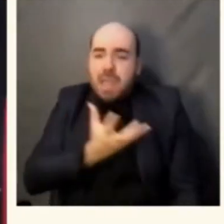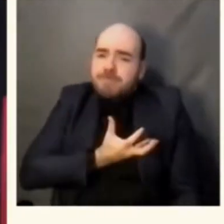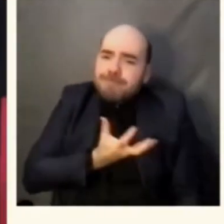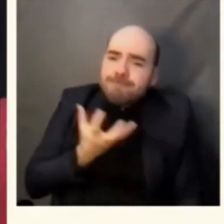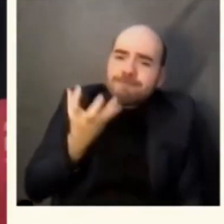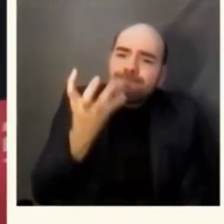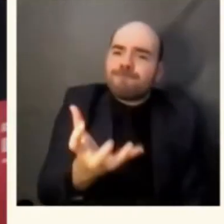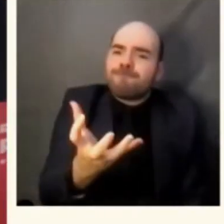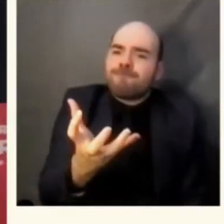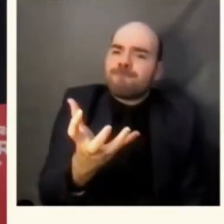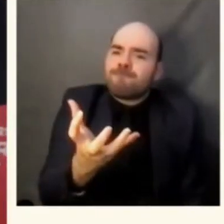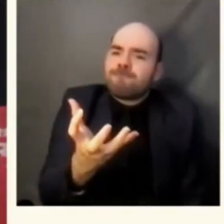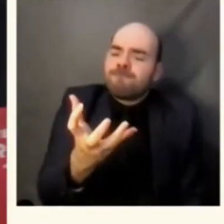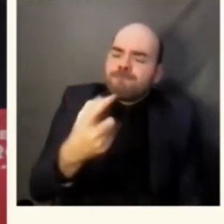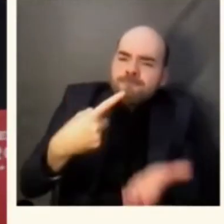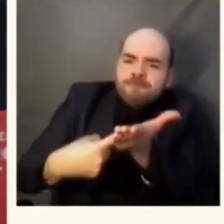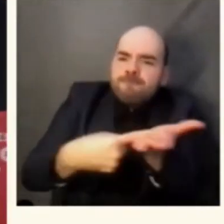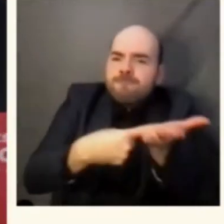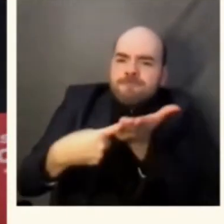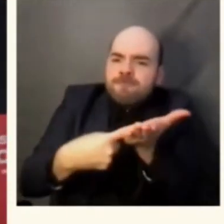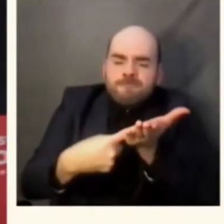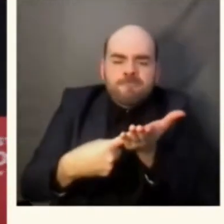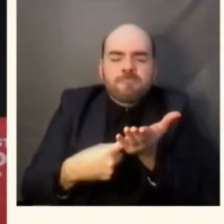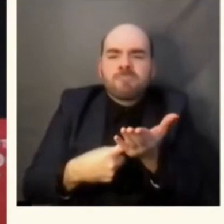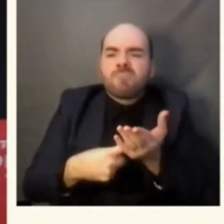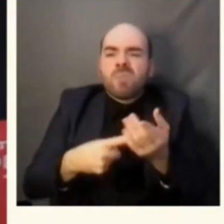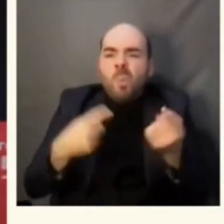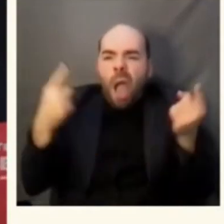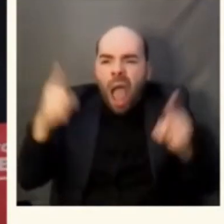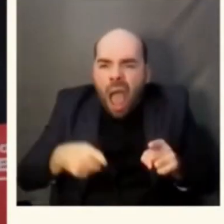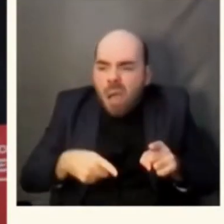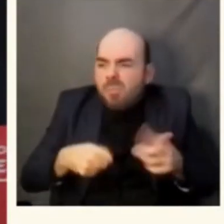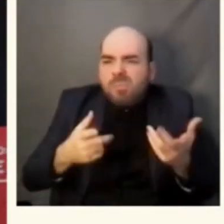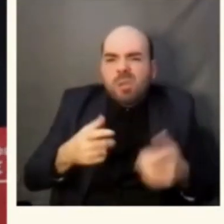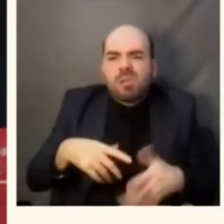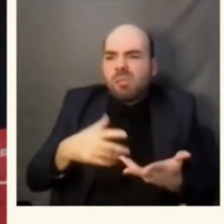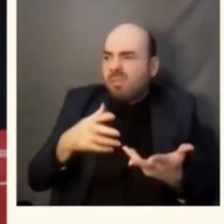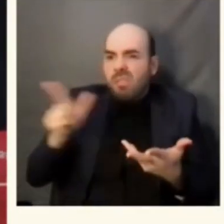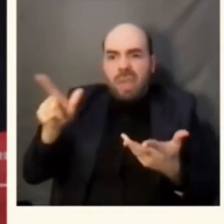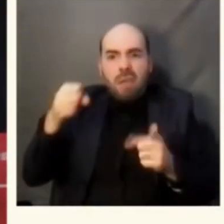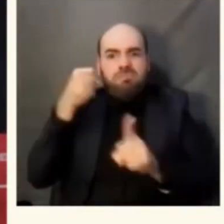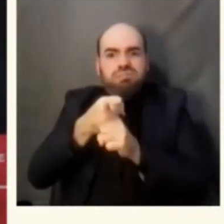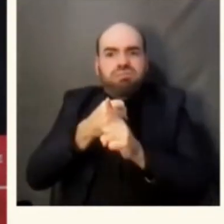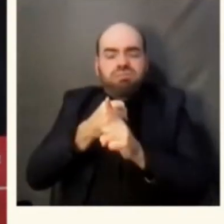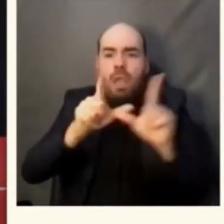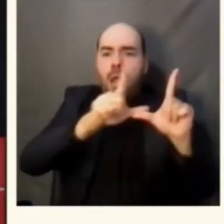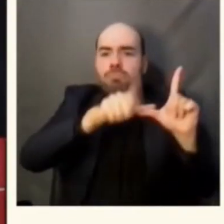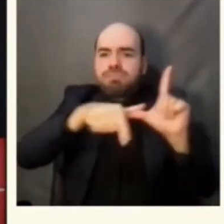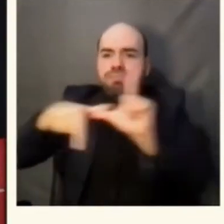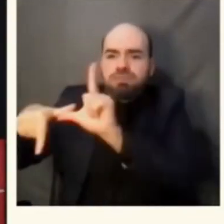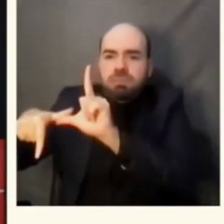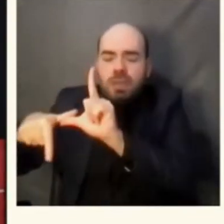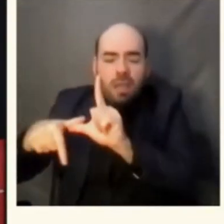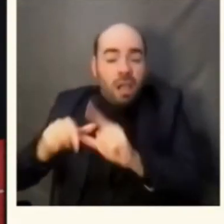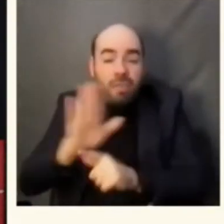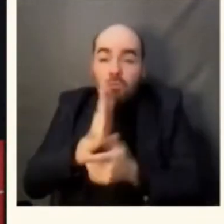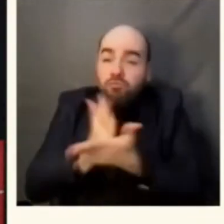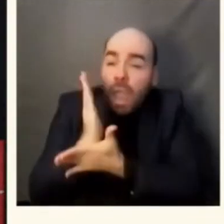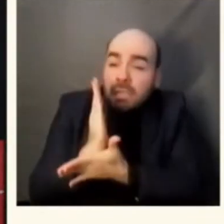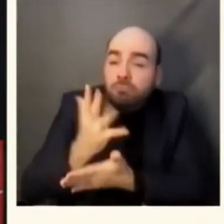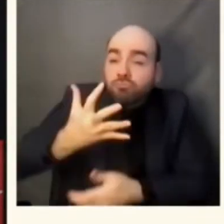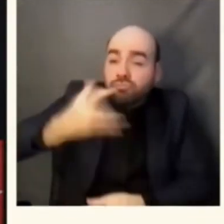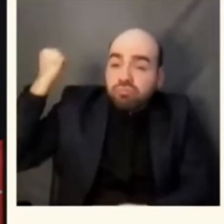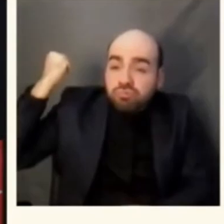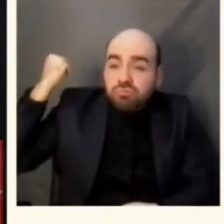a post-Roe world looks like for them, about the terrifying lengths they had to go